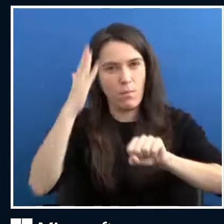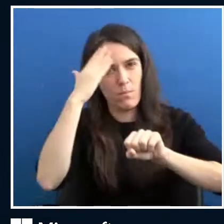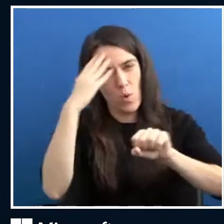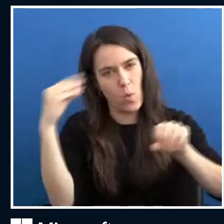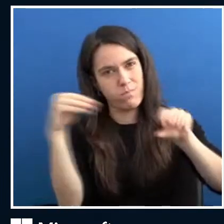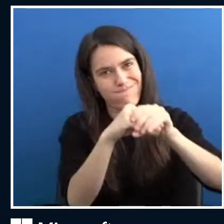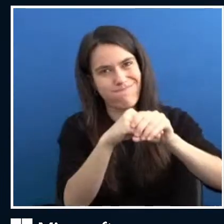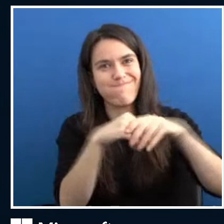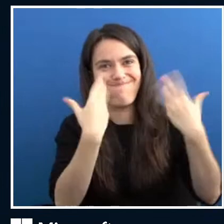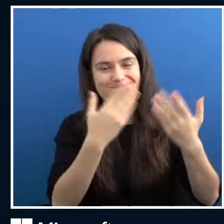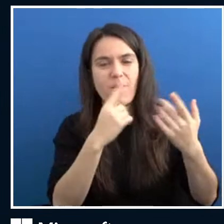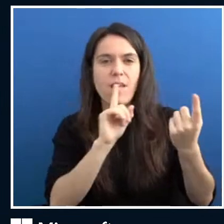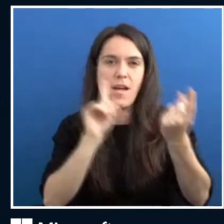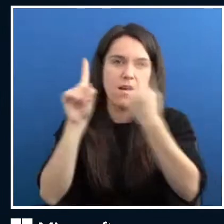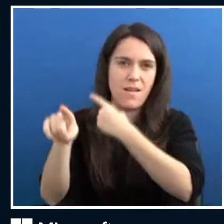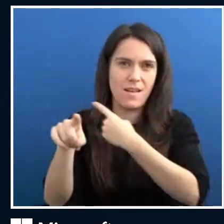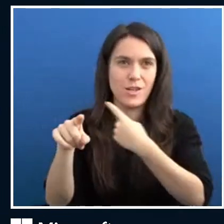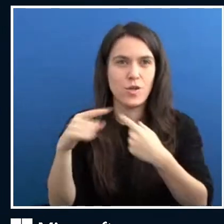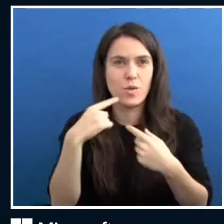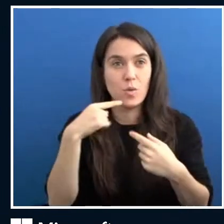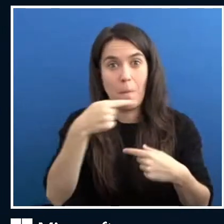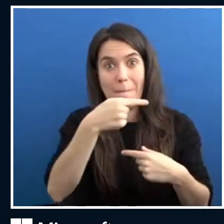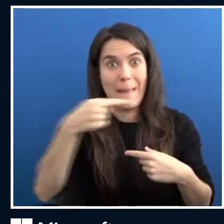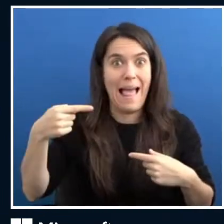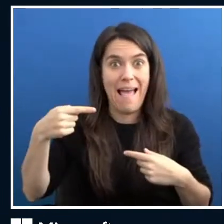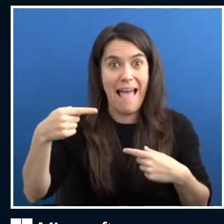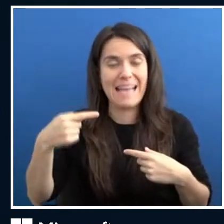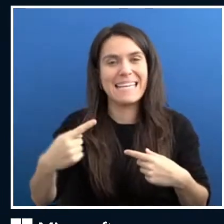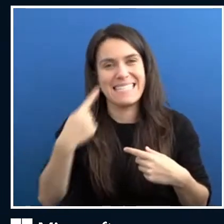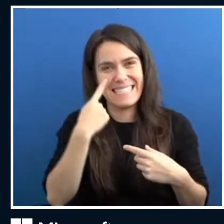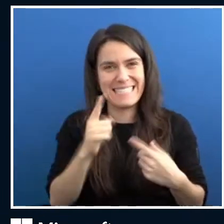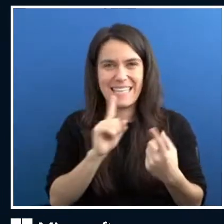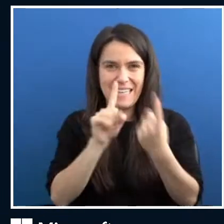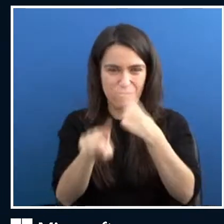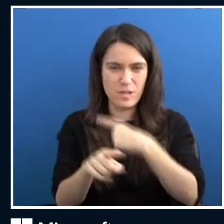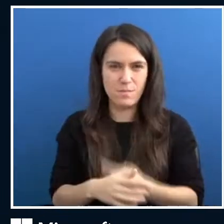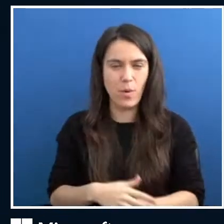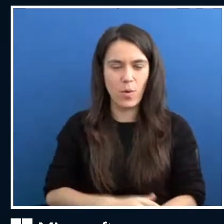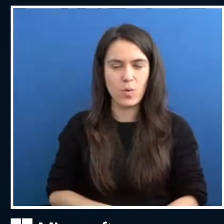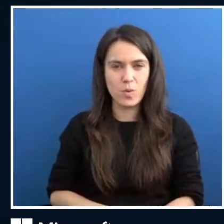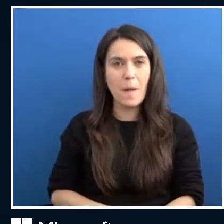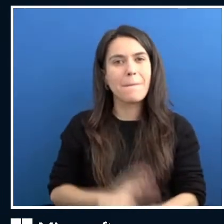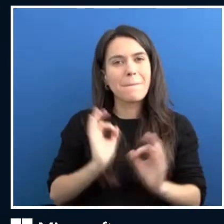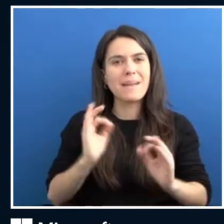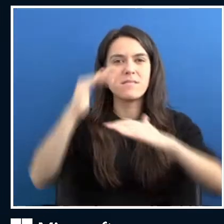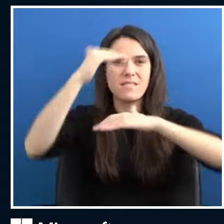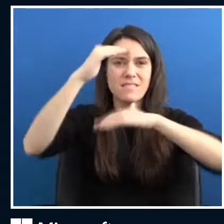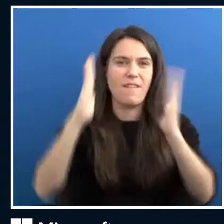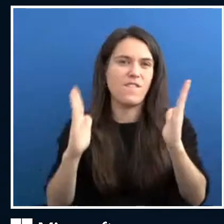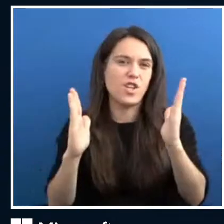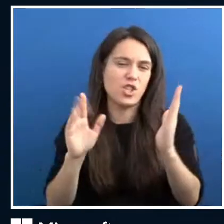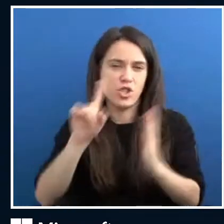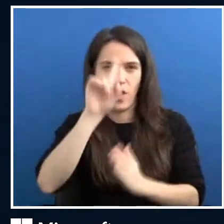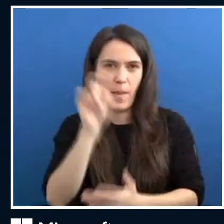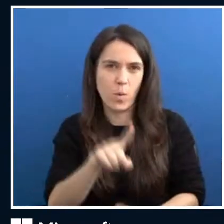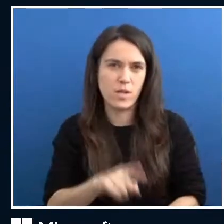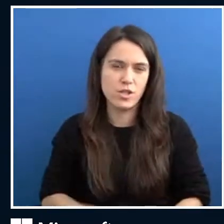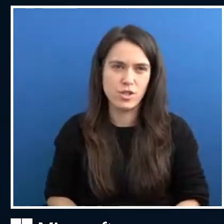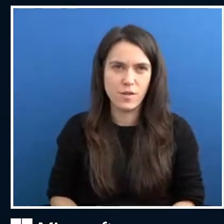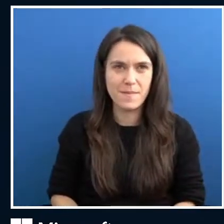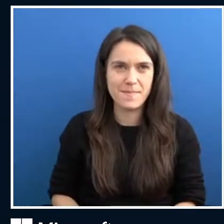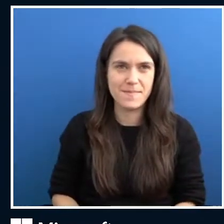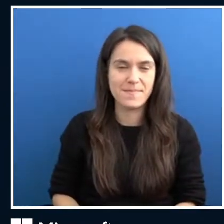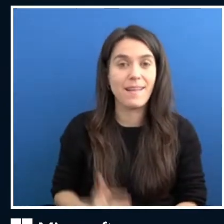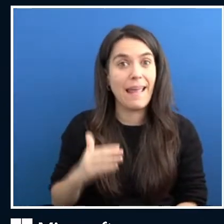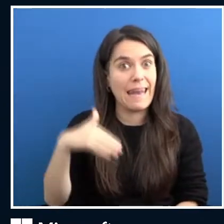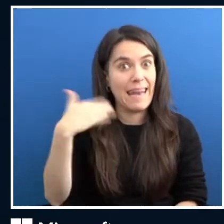add a blank space in the middle. So that would be what we need to define the question. The next one is